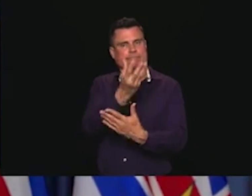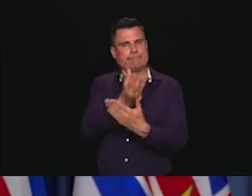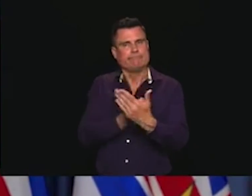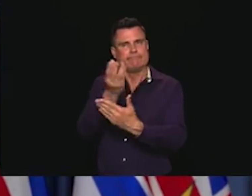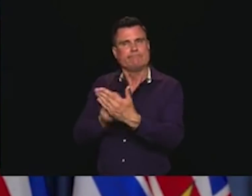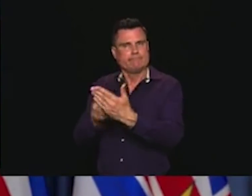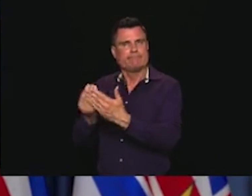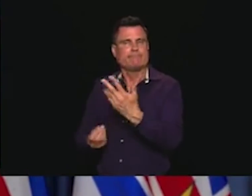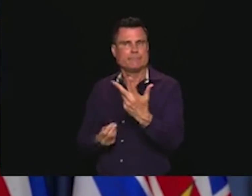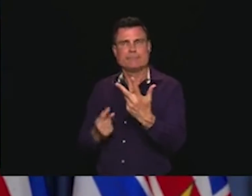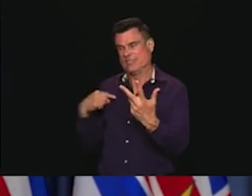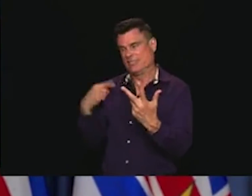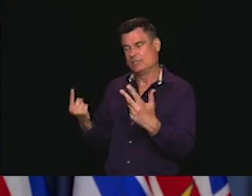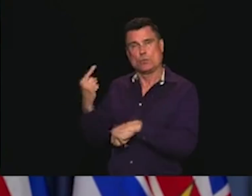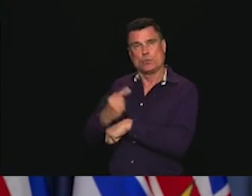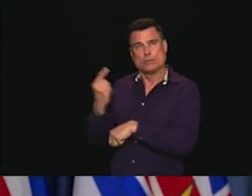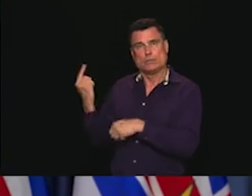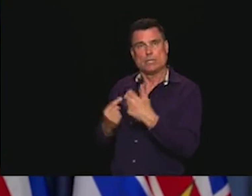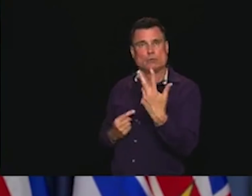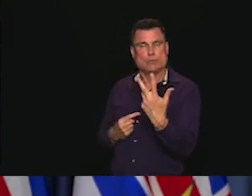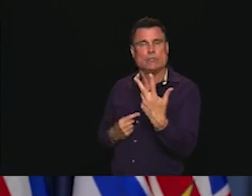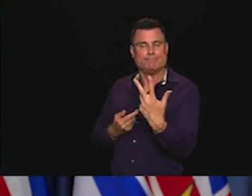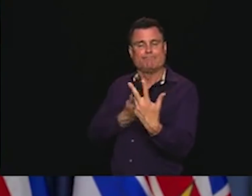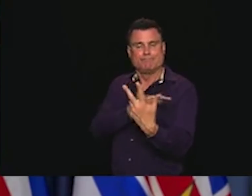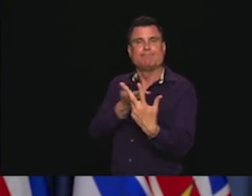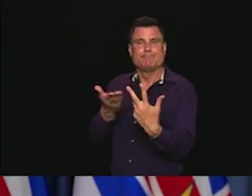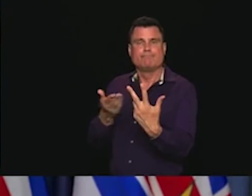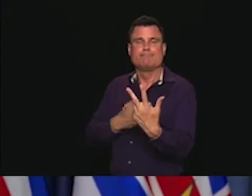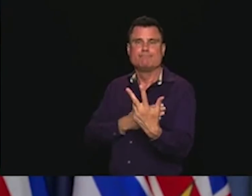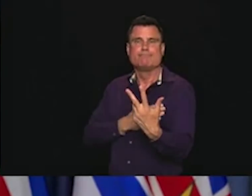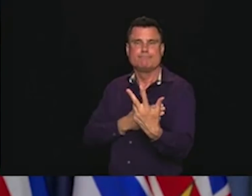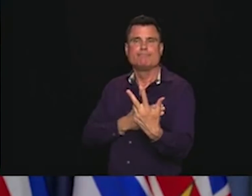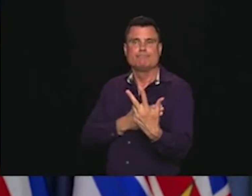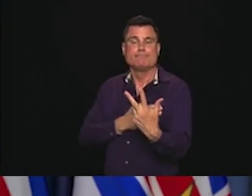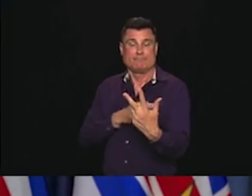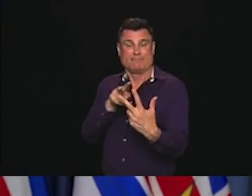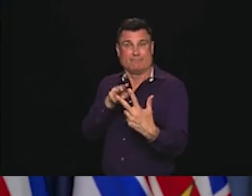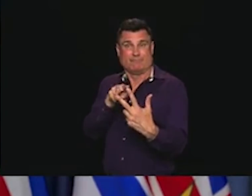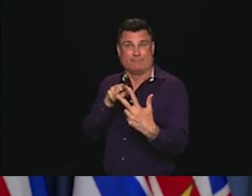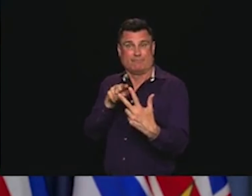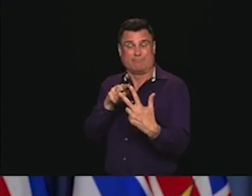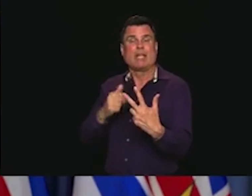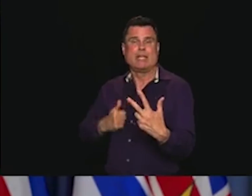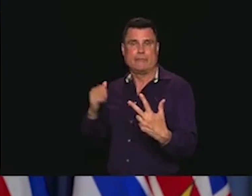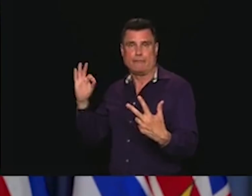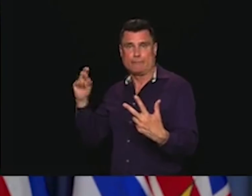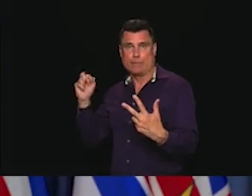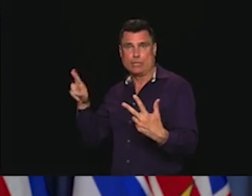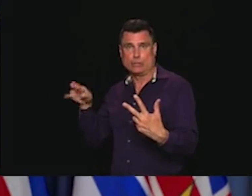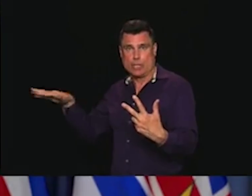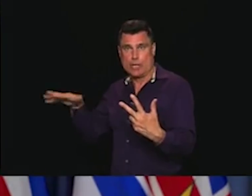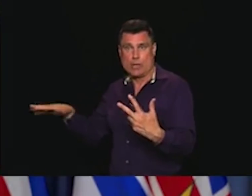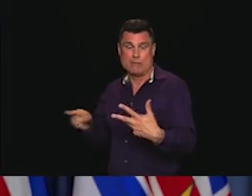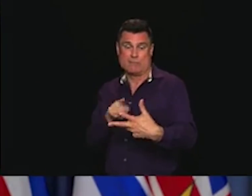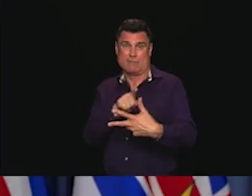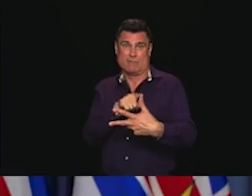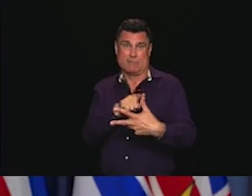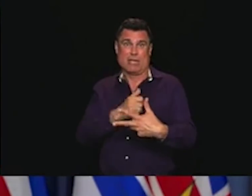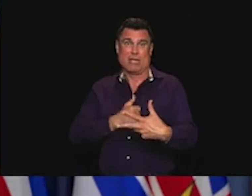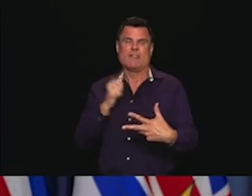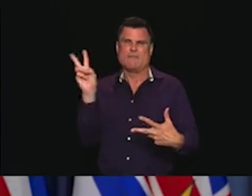your hands regularly. I have no doubt that we will get through this by working together and working out the kinks over the coming